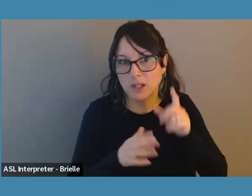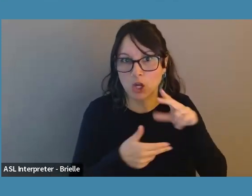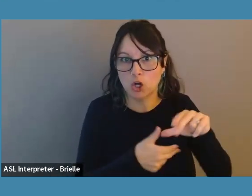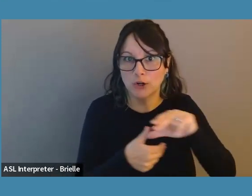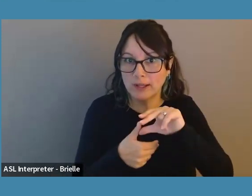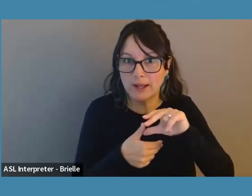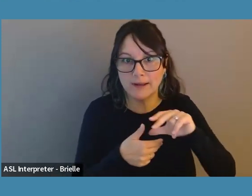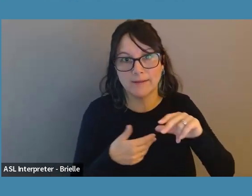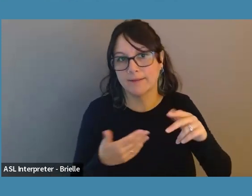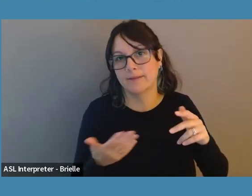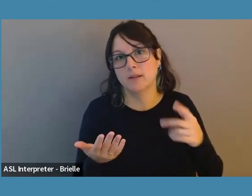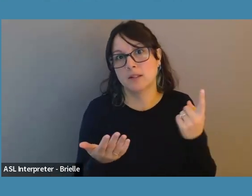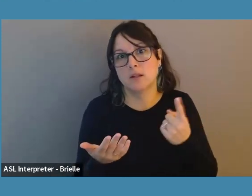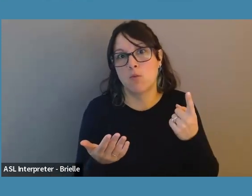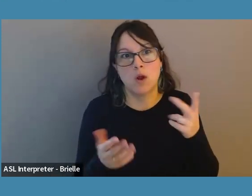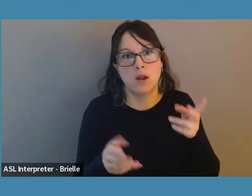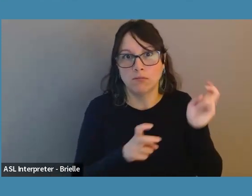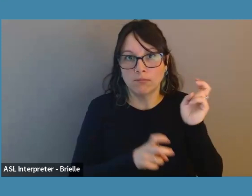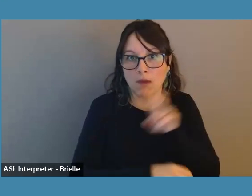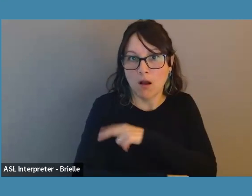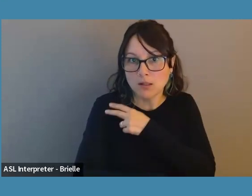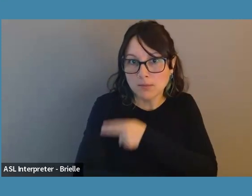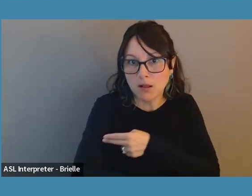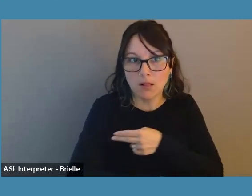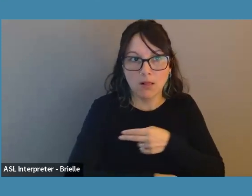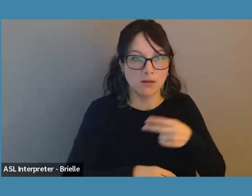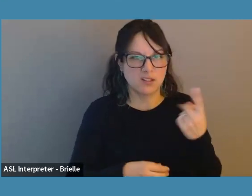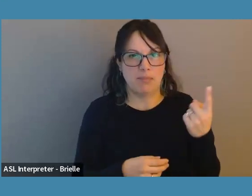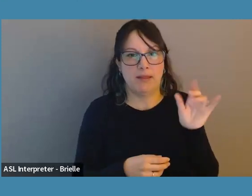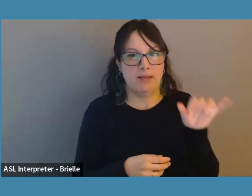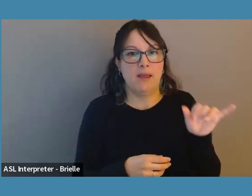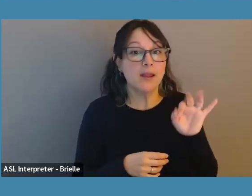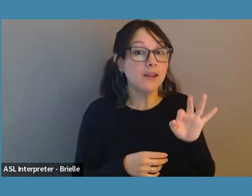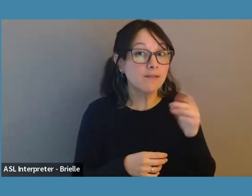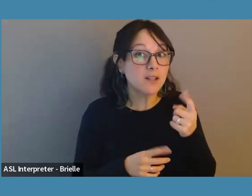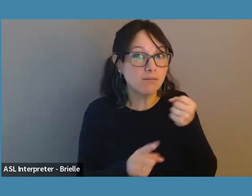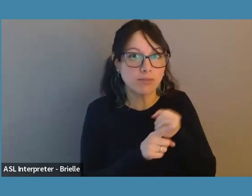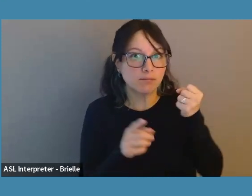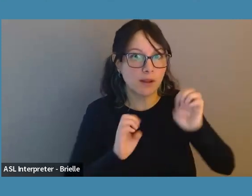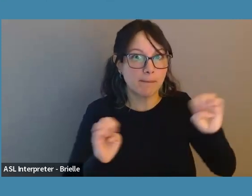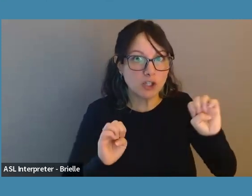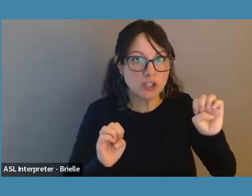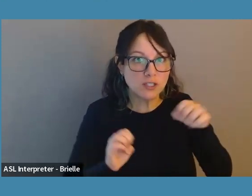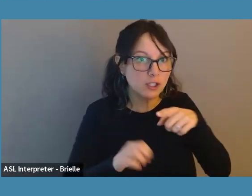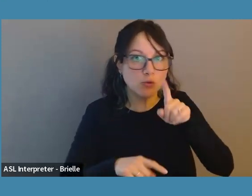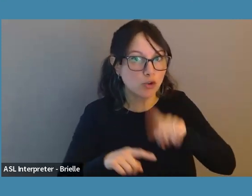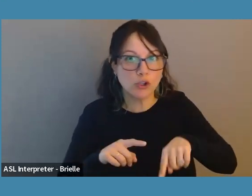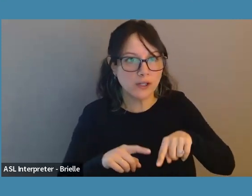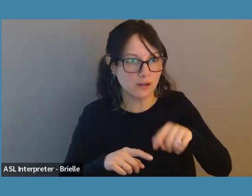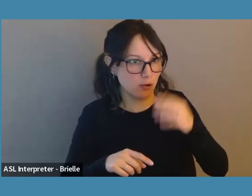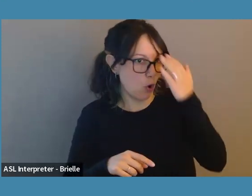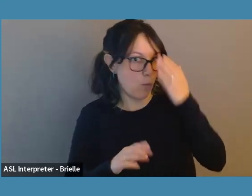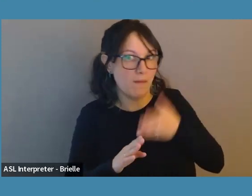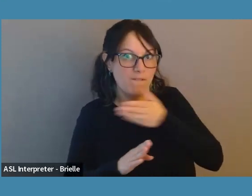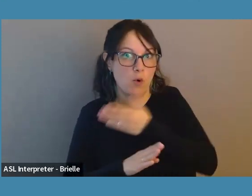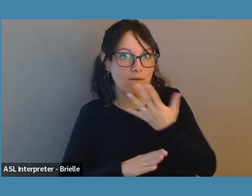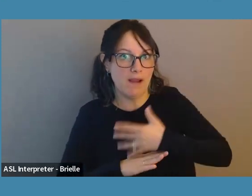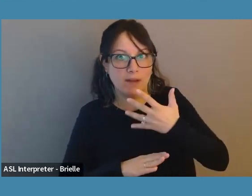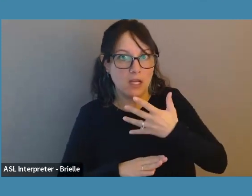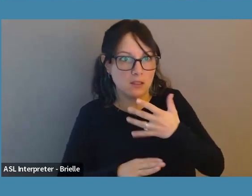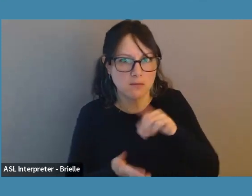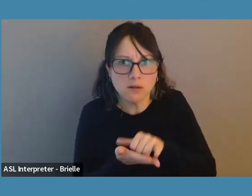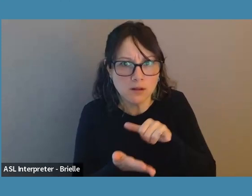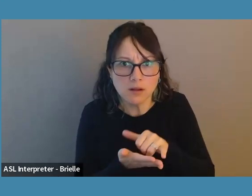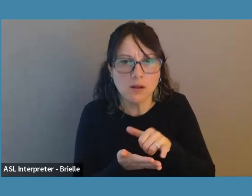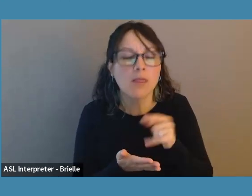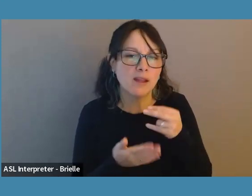hurricanes, somebody's hospitalized, something like that. If there's some sort of emergency where you couldn't have known this was going to happen 5 days in advance,